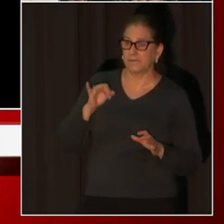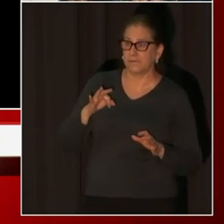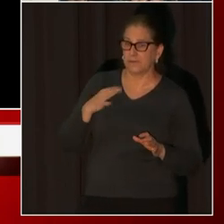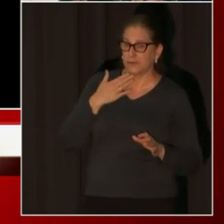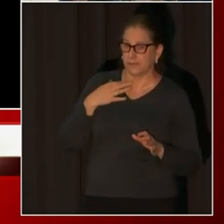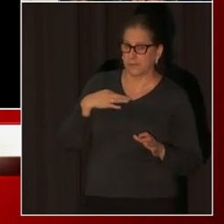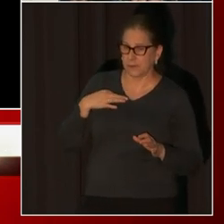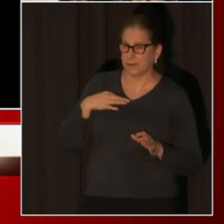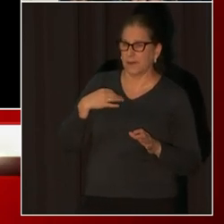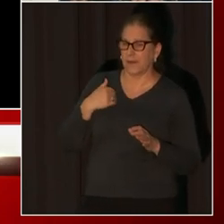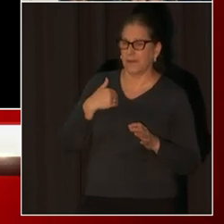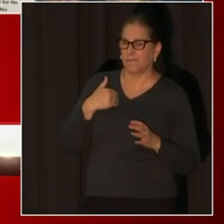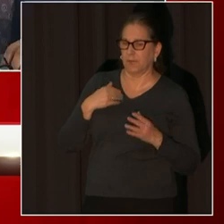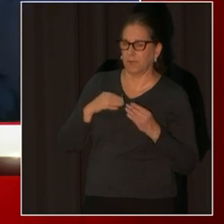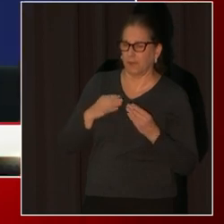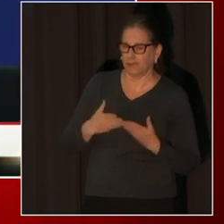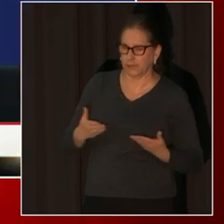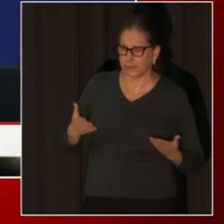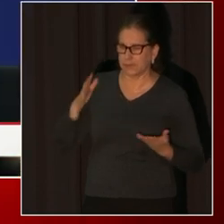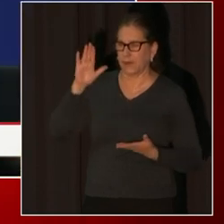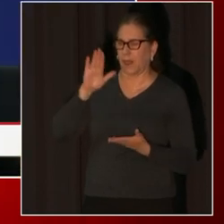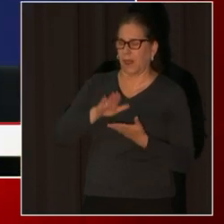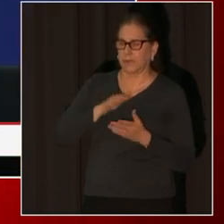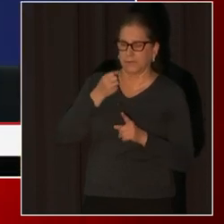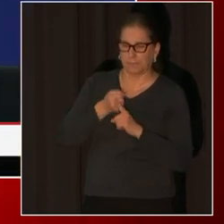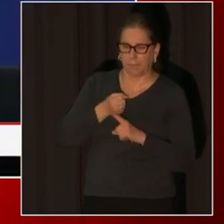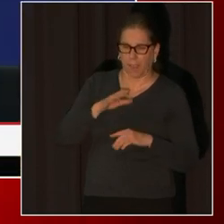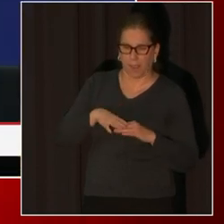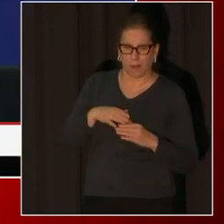district's programs and things we want to do.